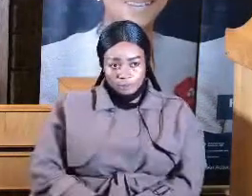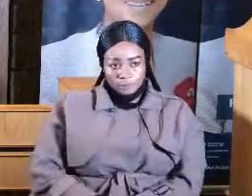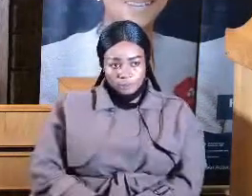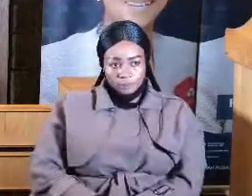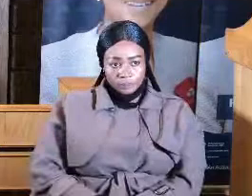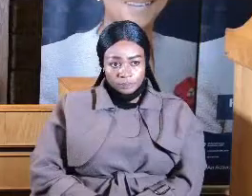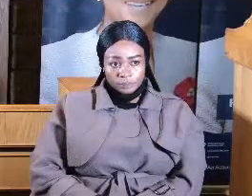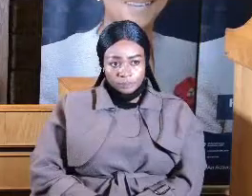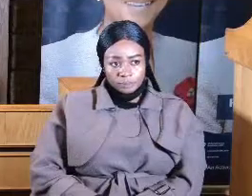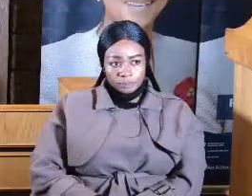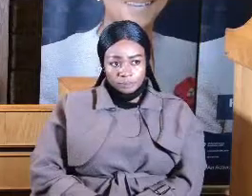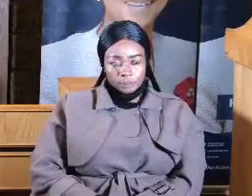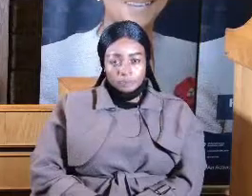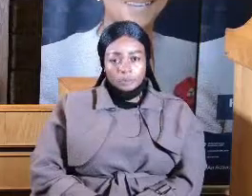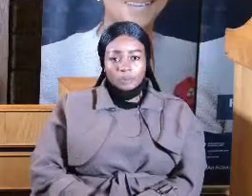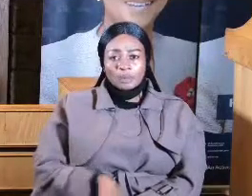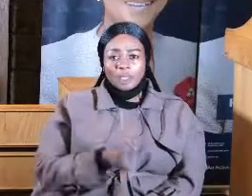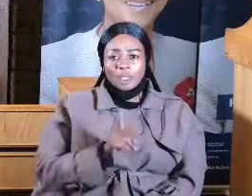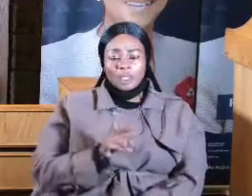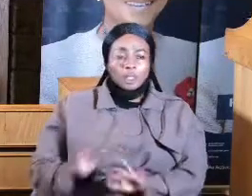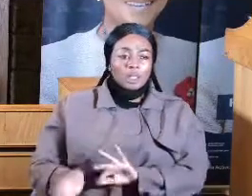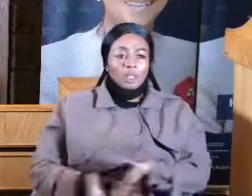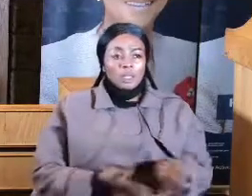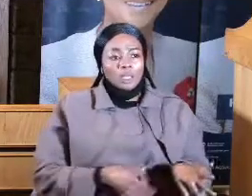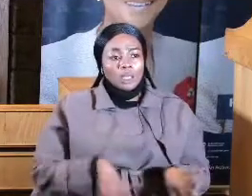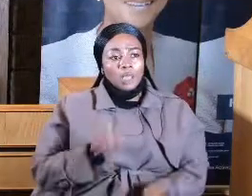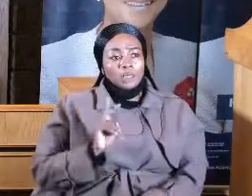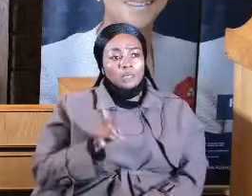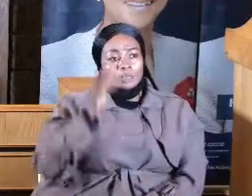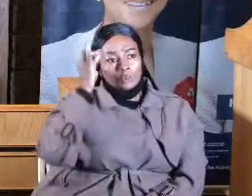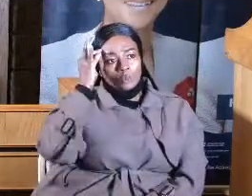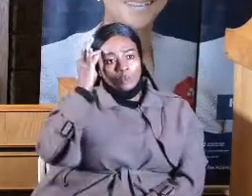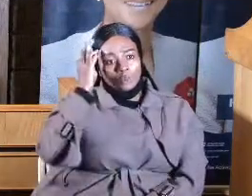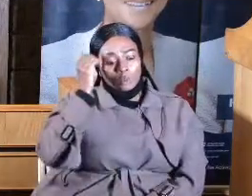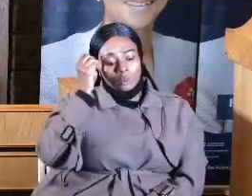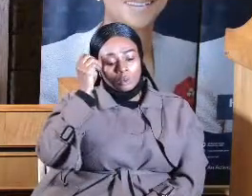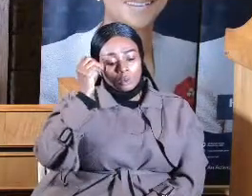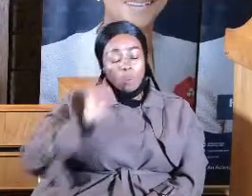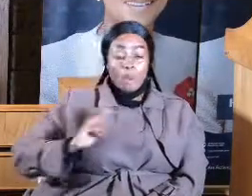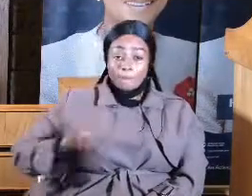We know that also women play a very important sector